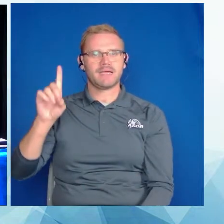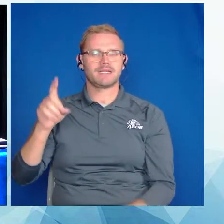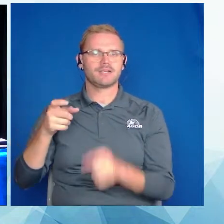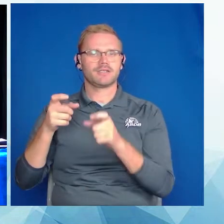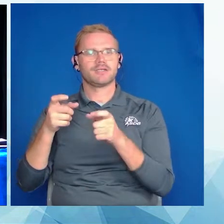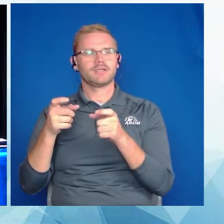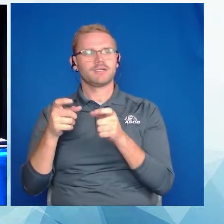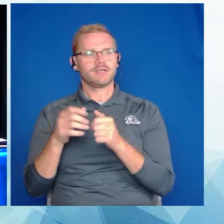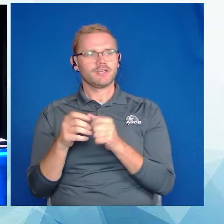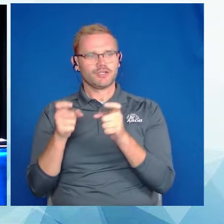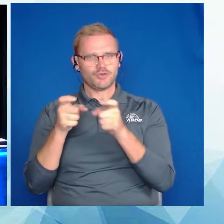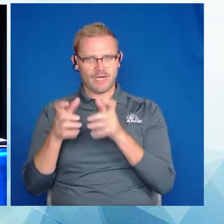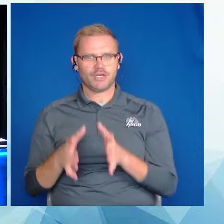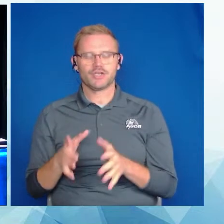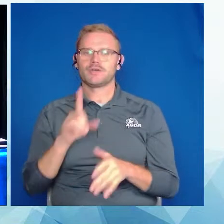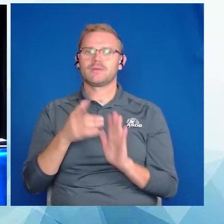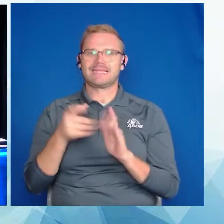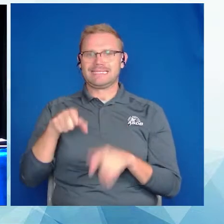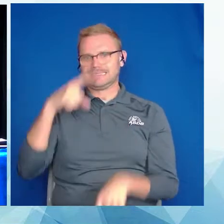summer.